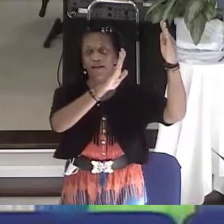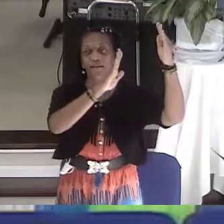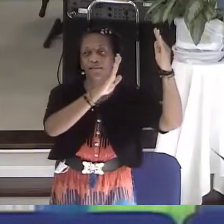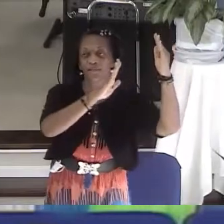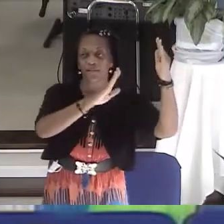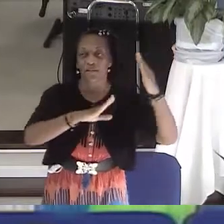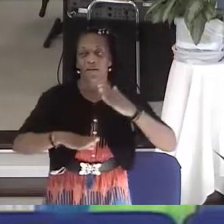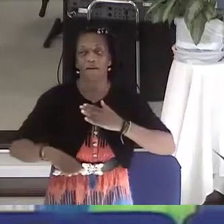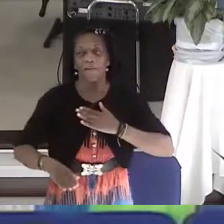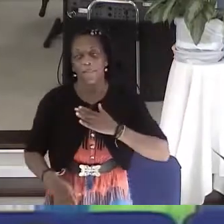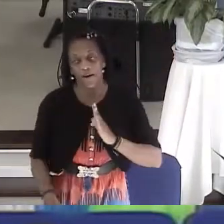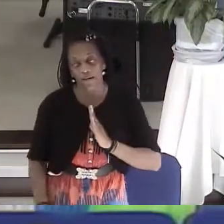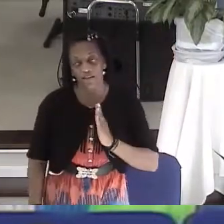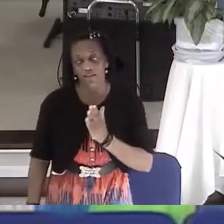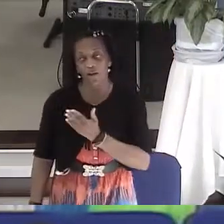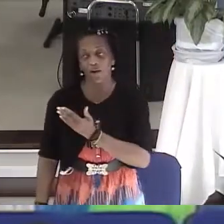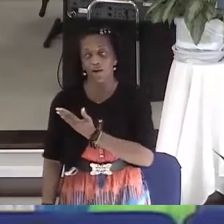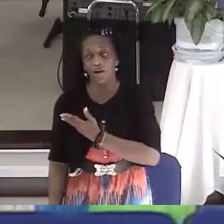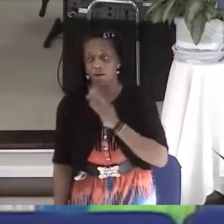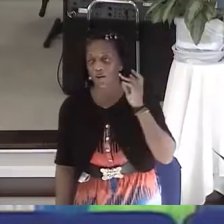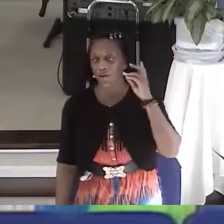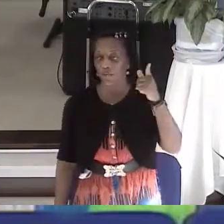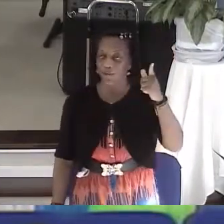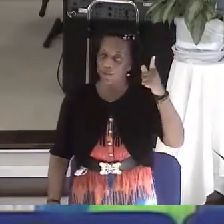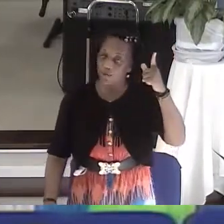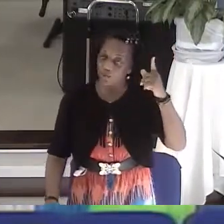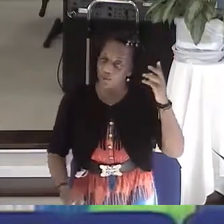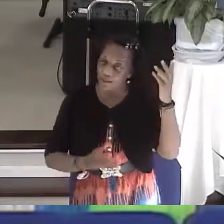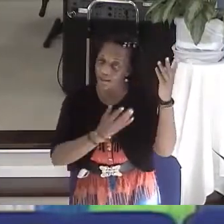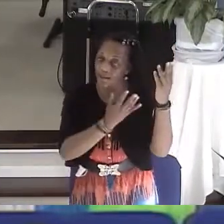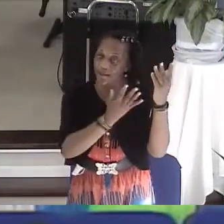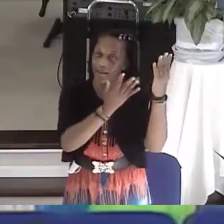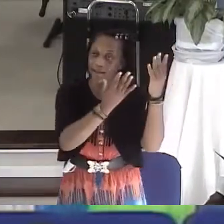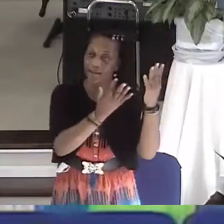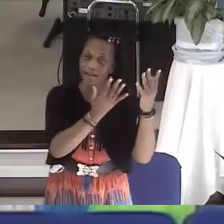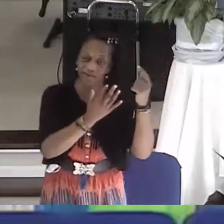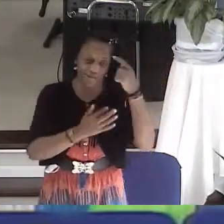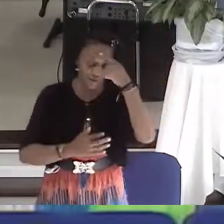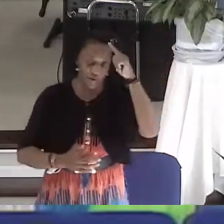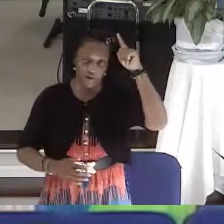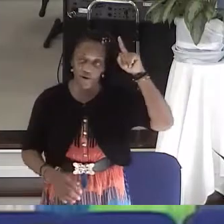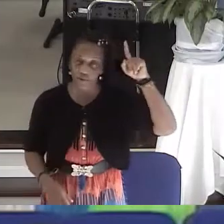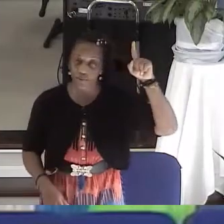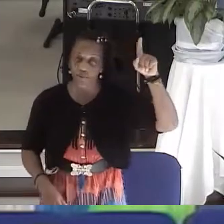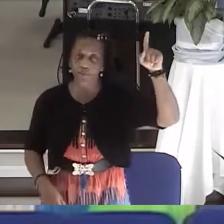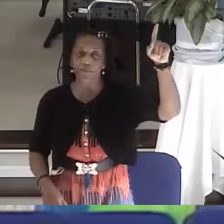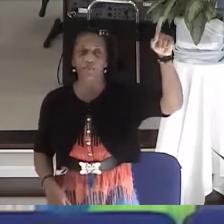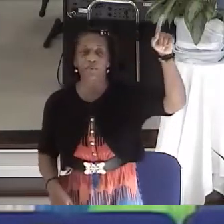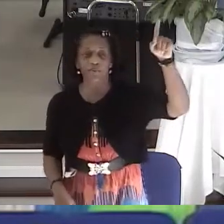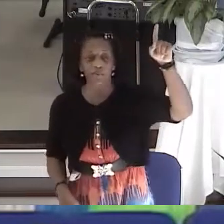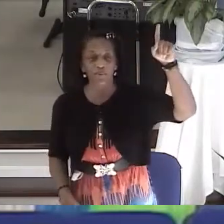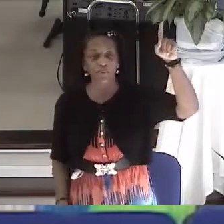presence. Where are you, Lord? My soul will wait on you.